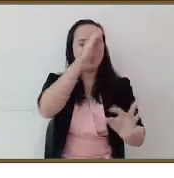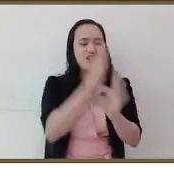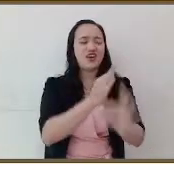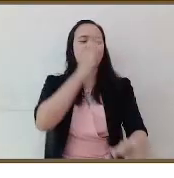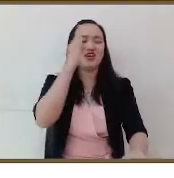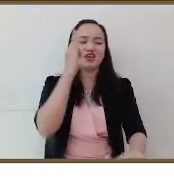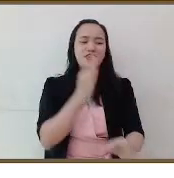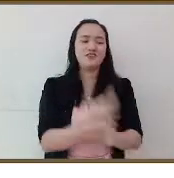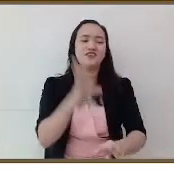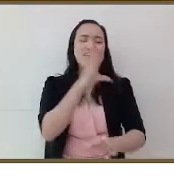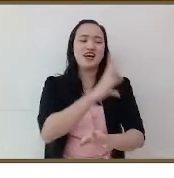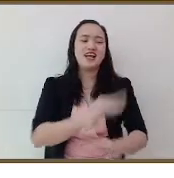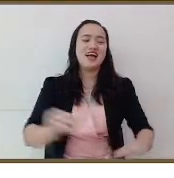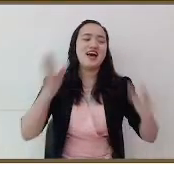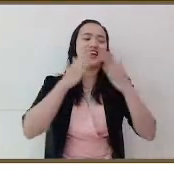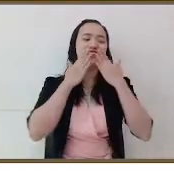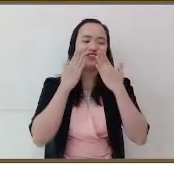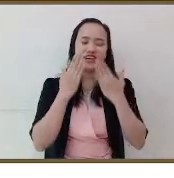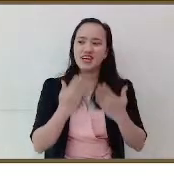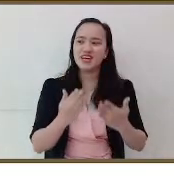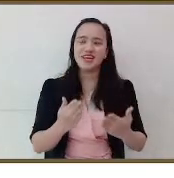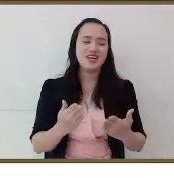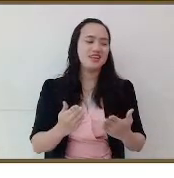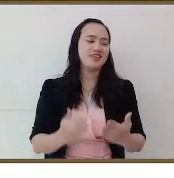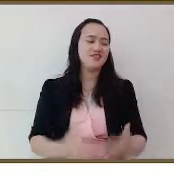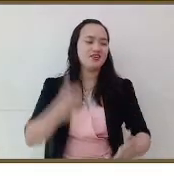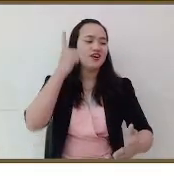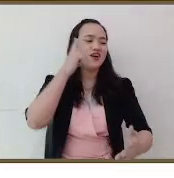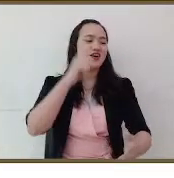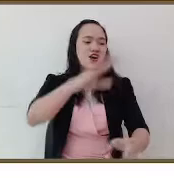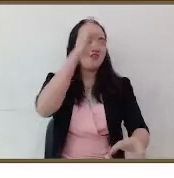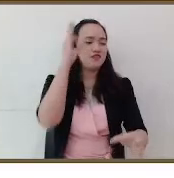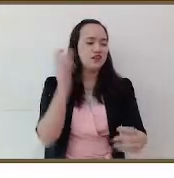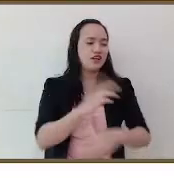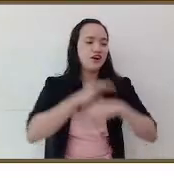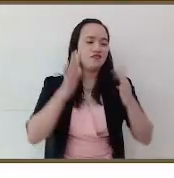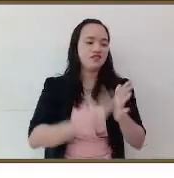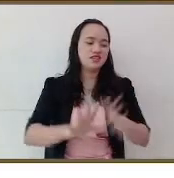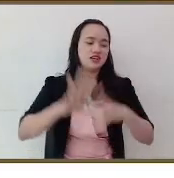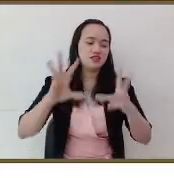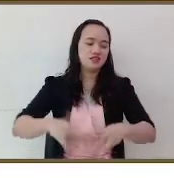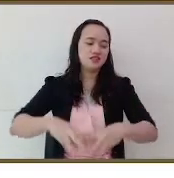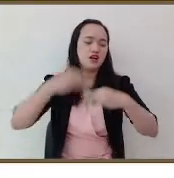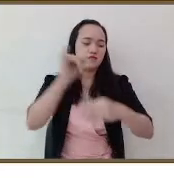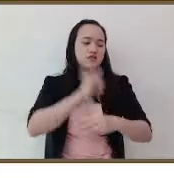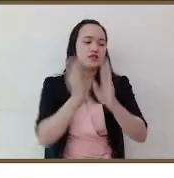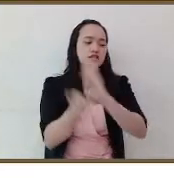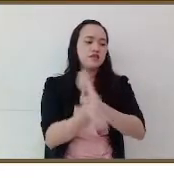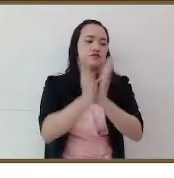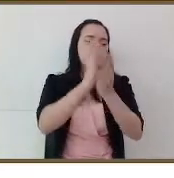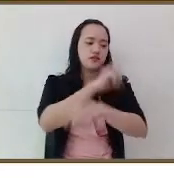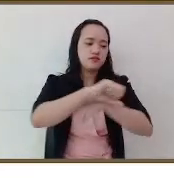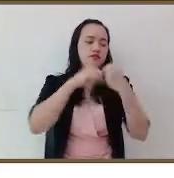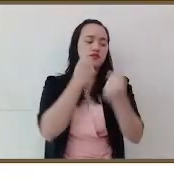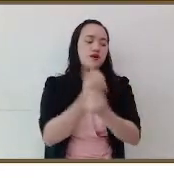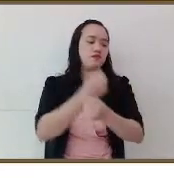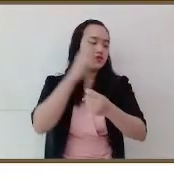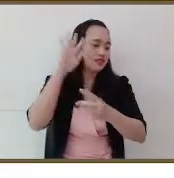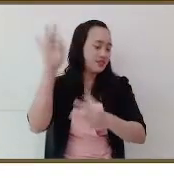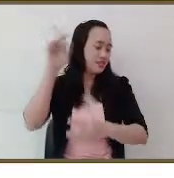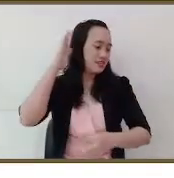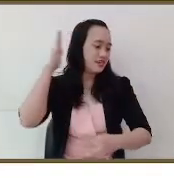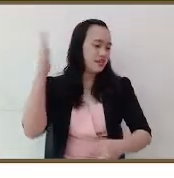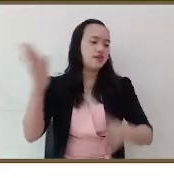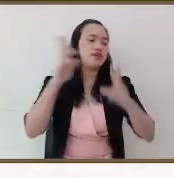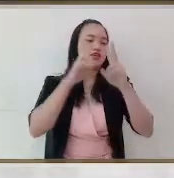He's faithful, and I'm grateful for the life that He gave so that I could be saved and live forever